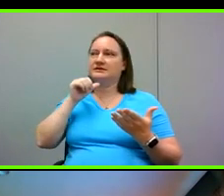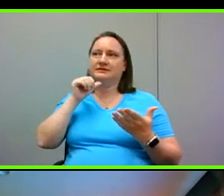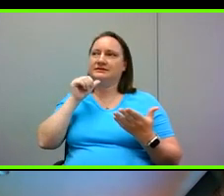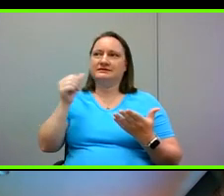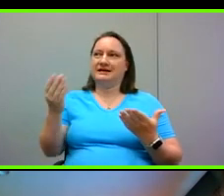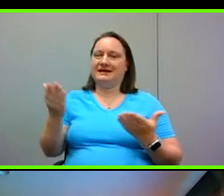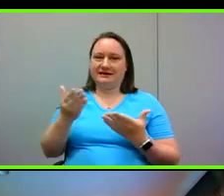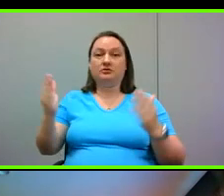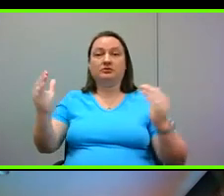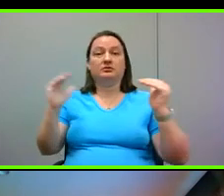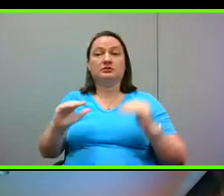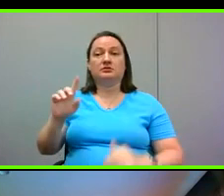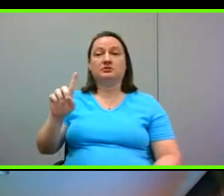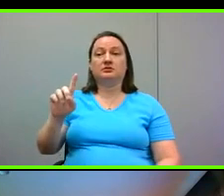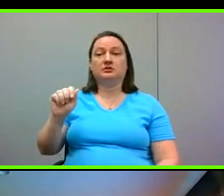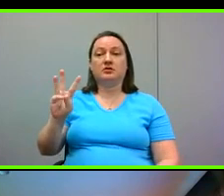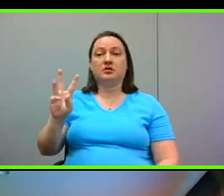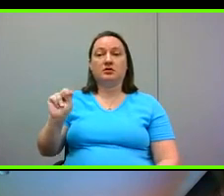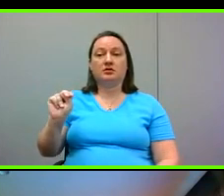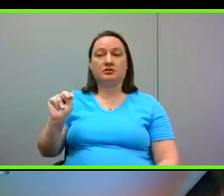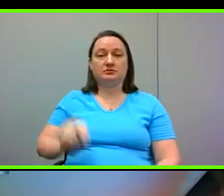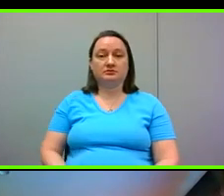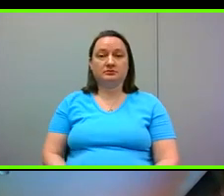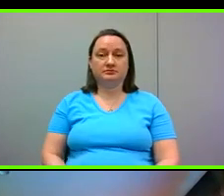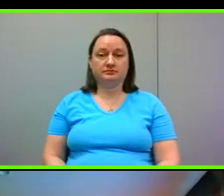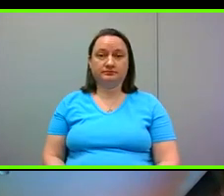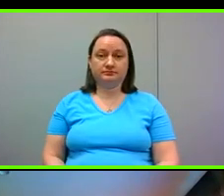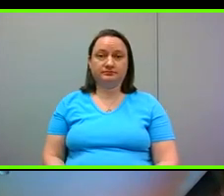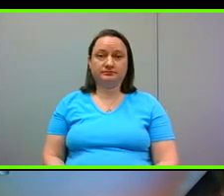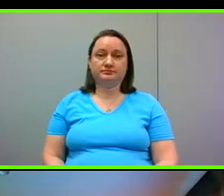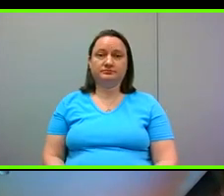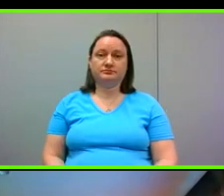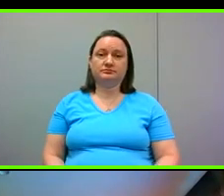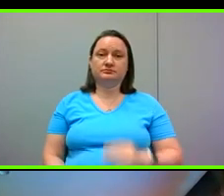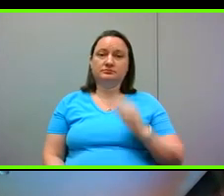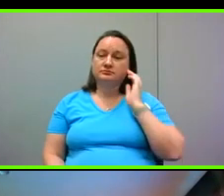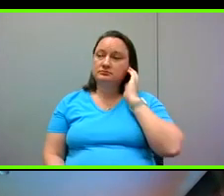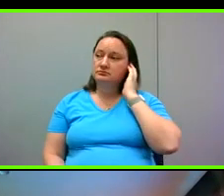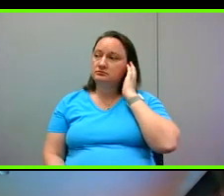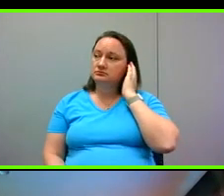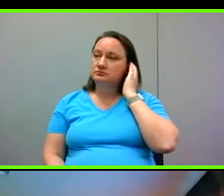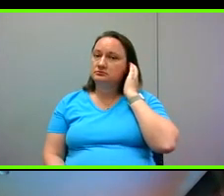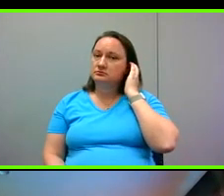on. So Dawn.